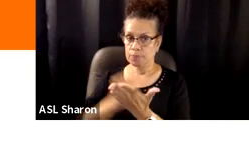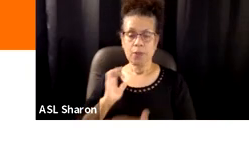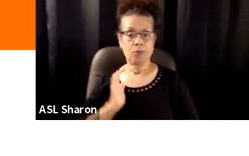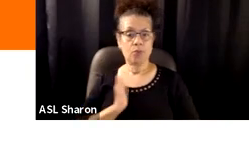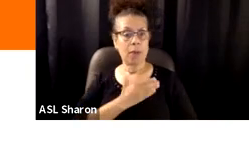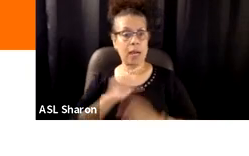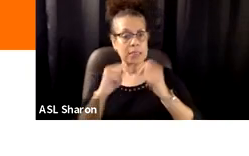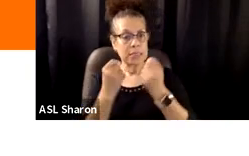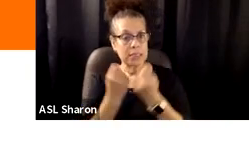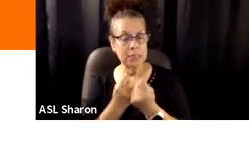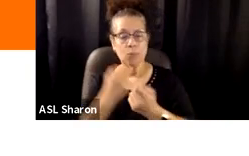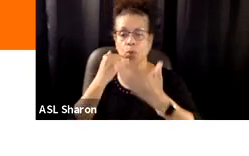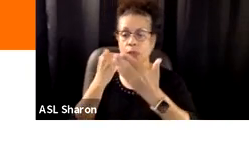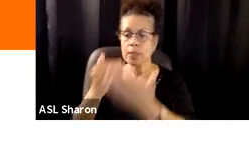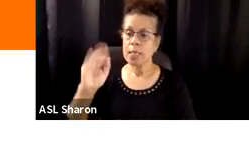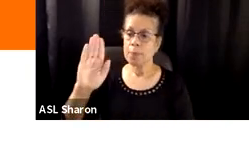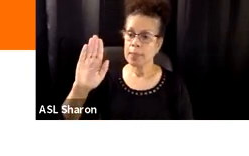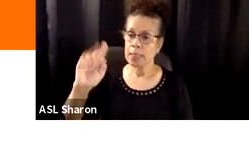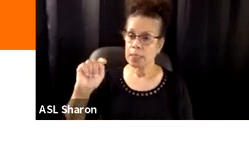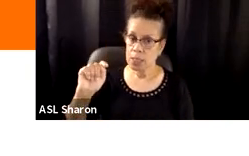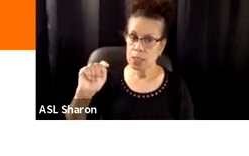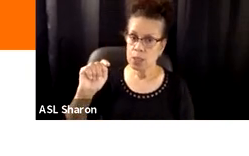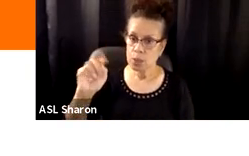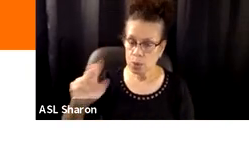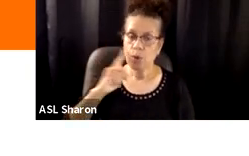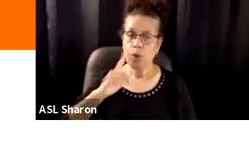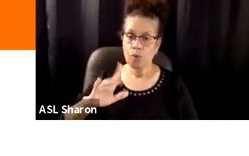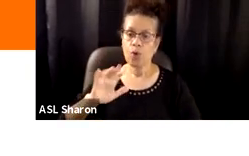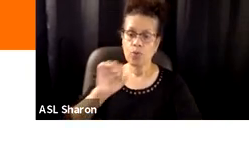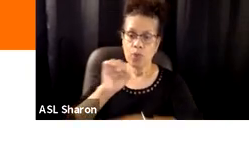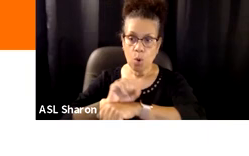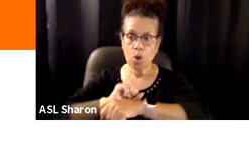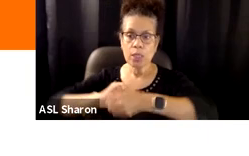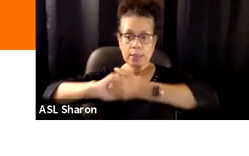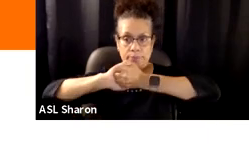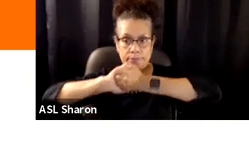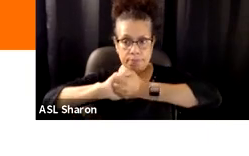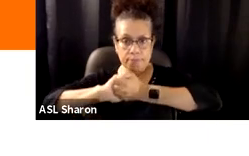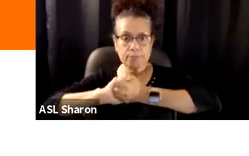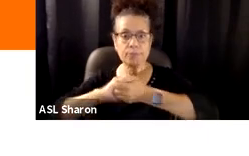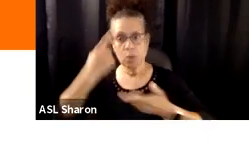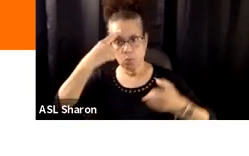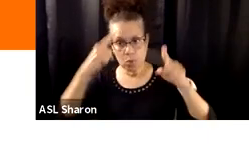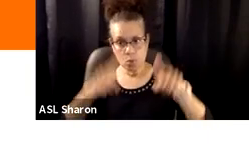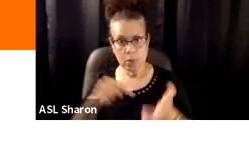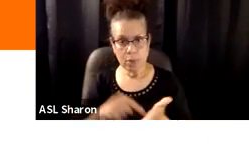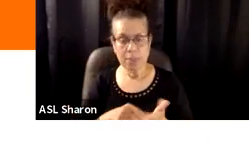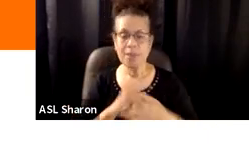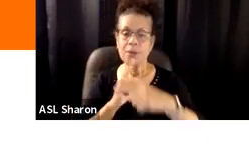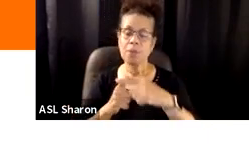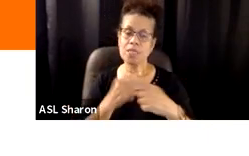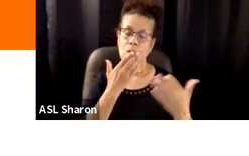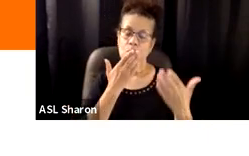btu and its leadership for their efforts and collaboration in reaching this agreement i also want to extend a thank you to our